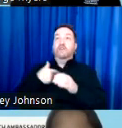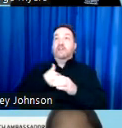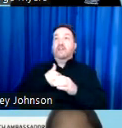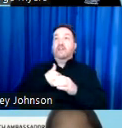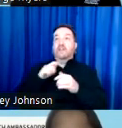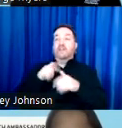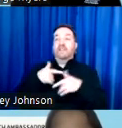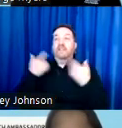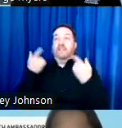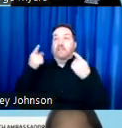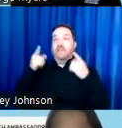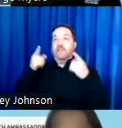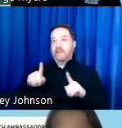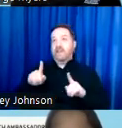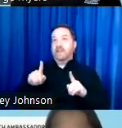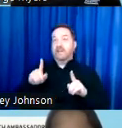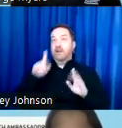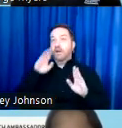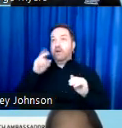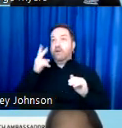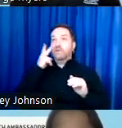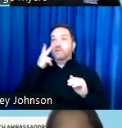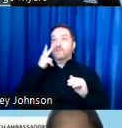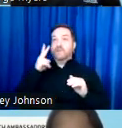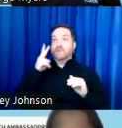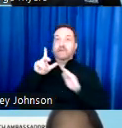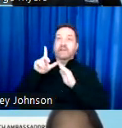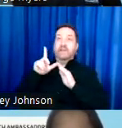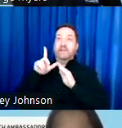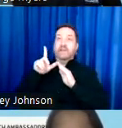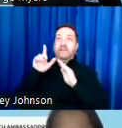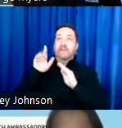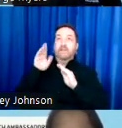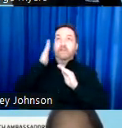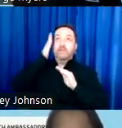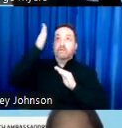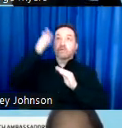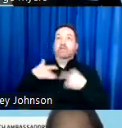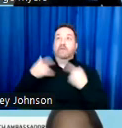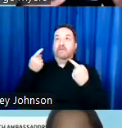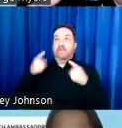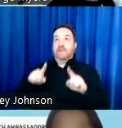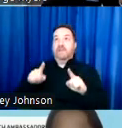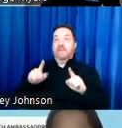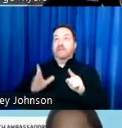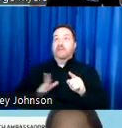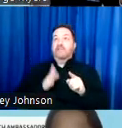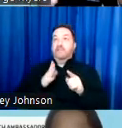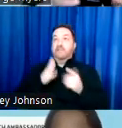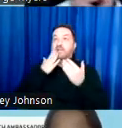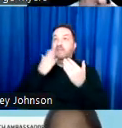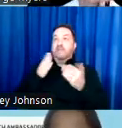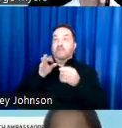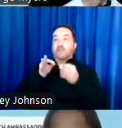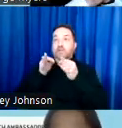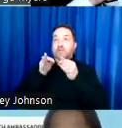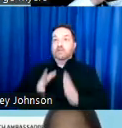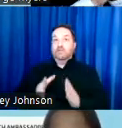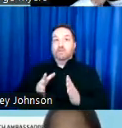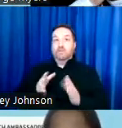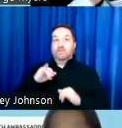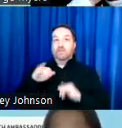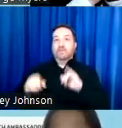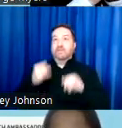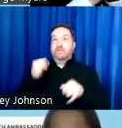event, and hope we see you at a later event. We'll give the official thanks to our wonderful interpreter,